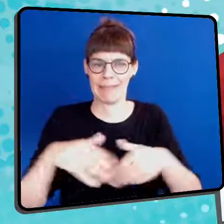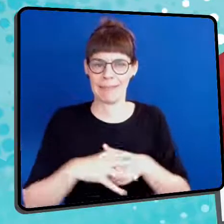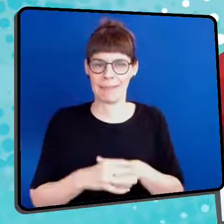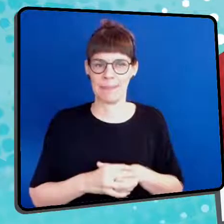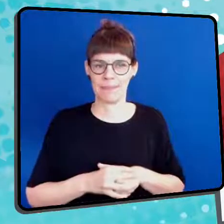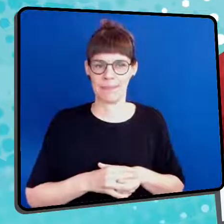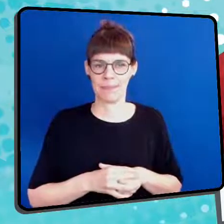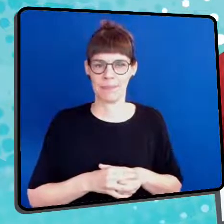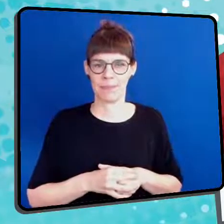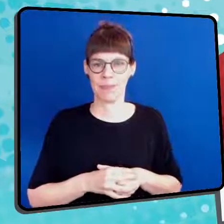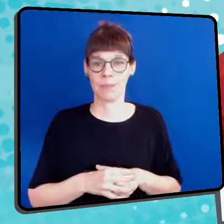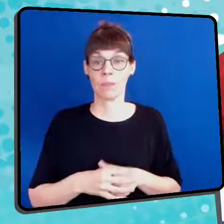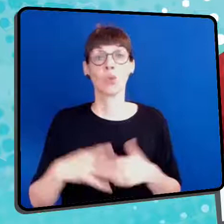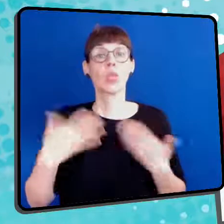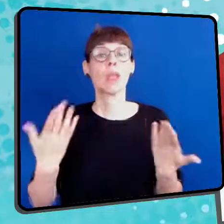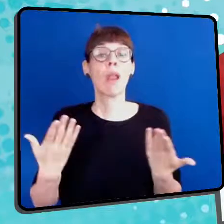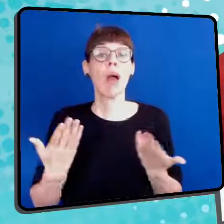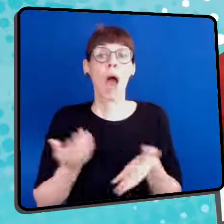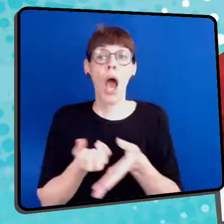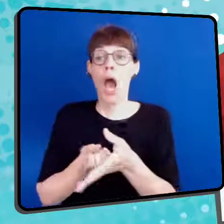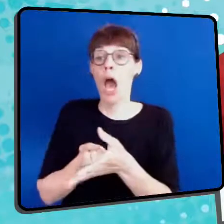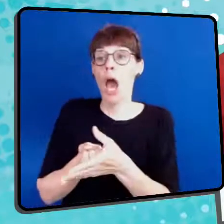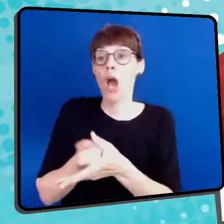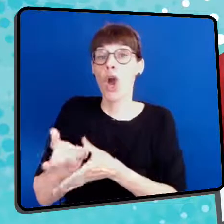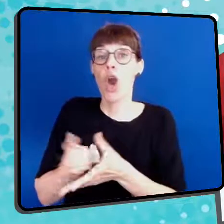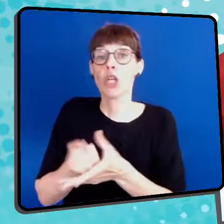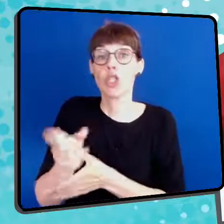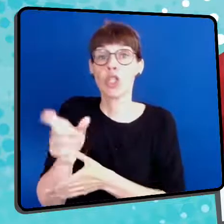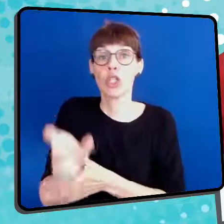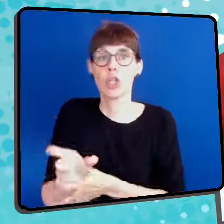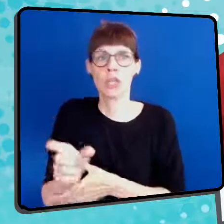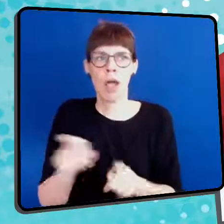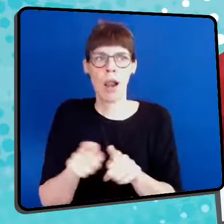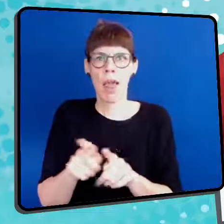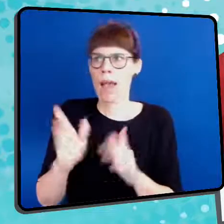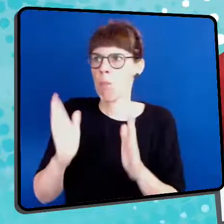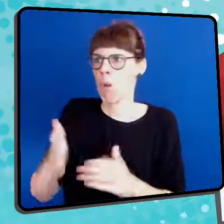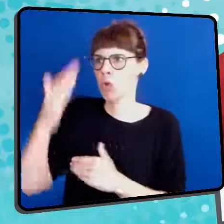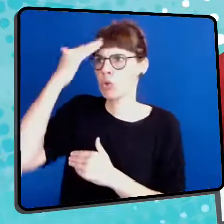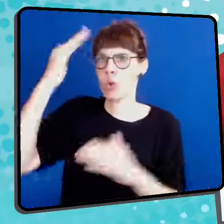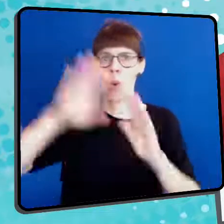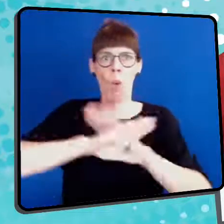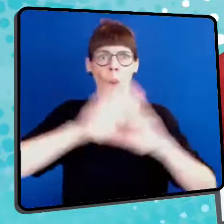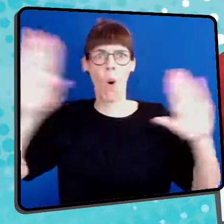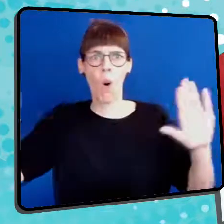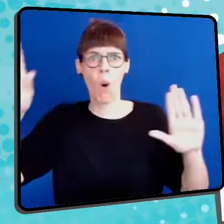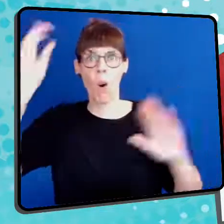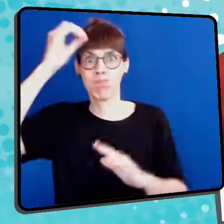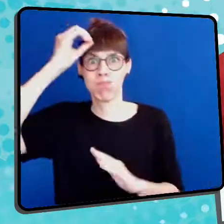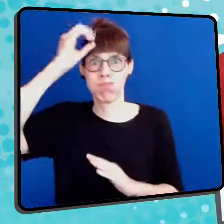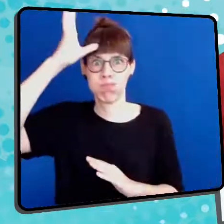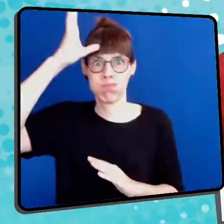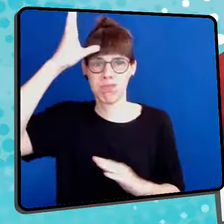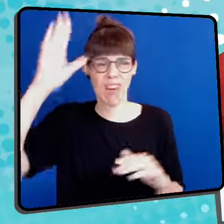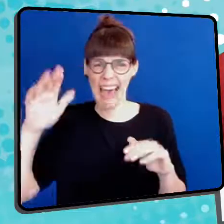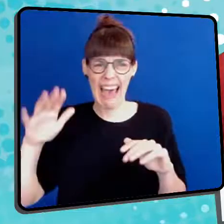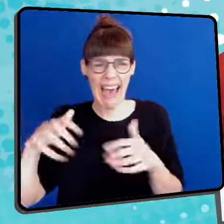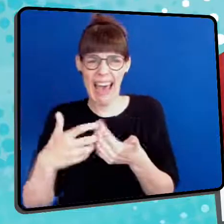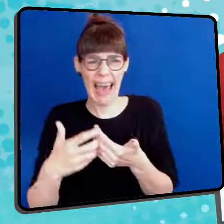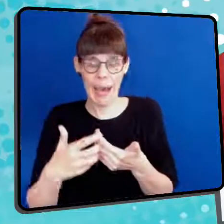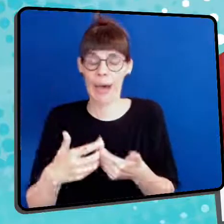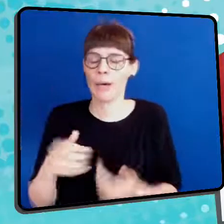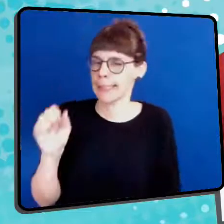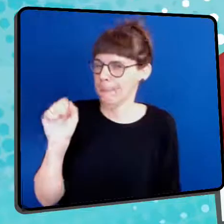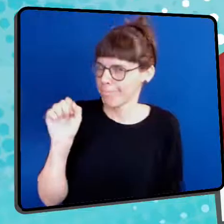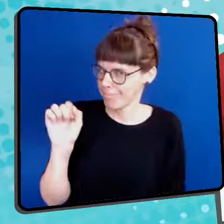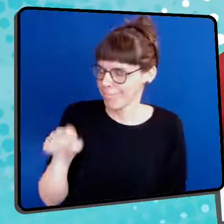a consultant, I'm literally like, you should know everything. How do you like hold all that knowledge? Yeah. And I like